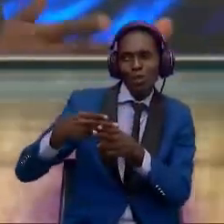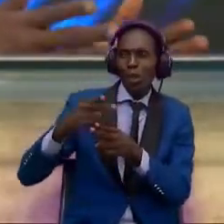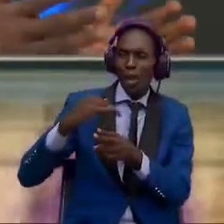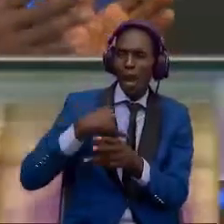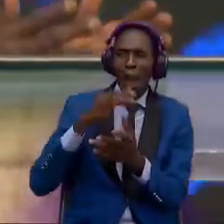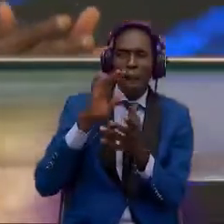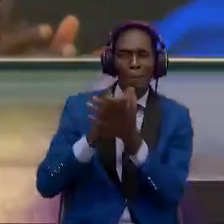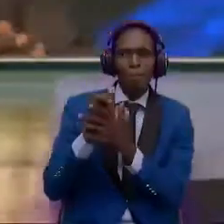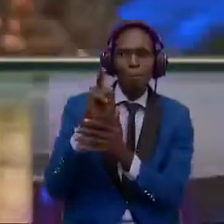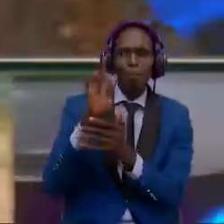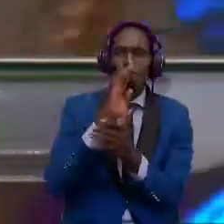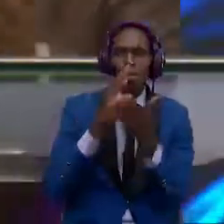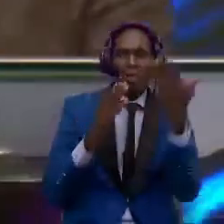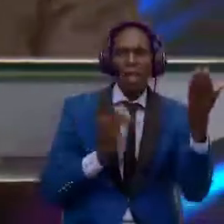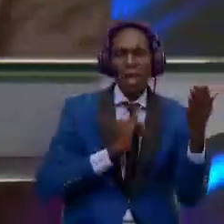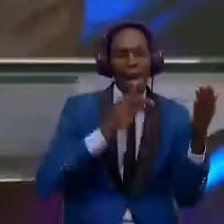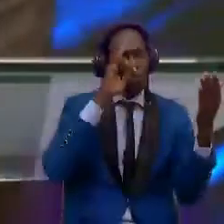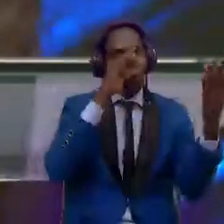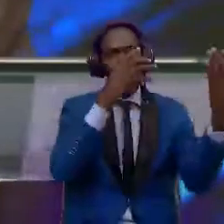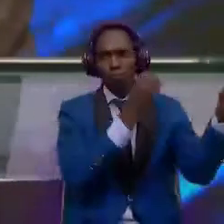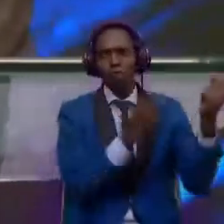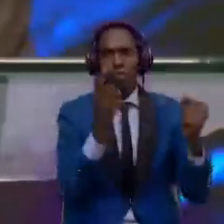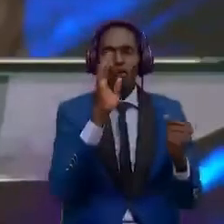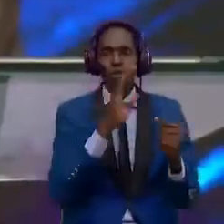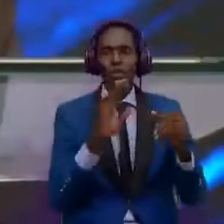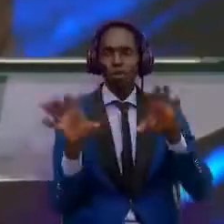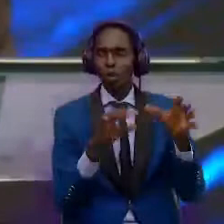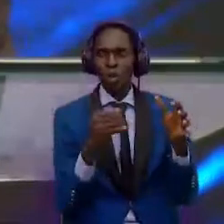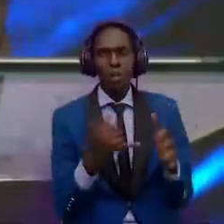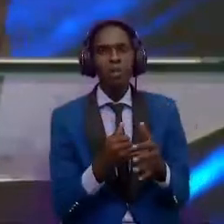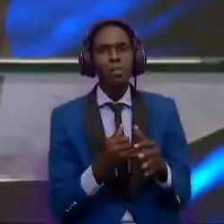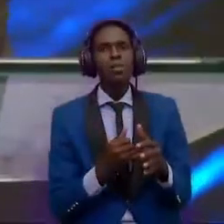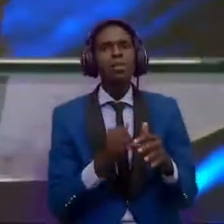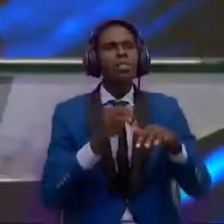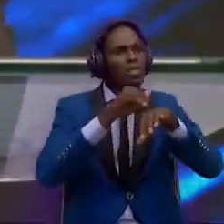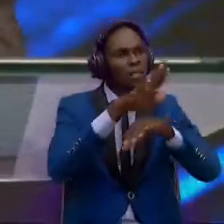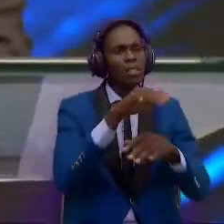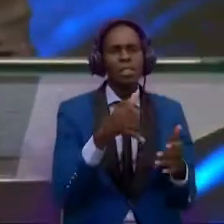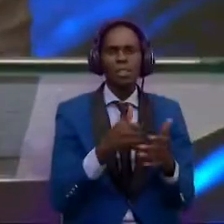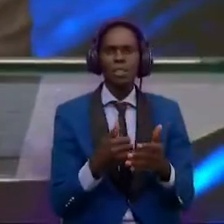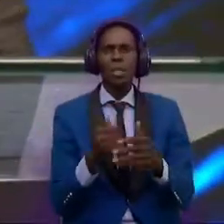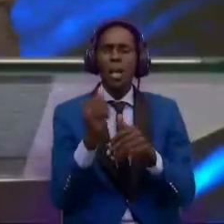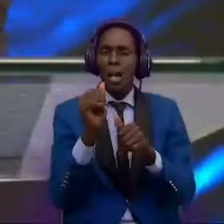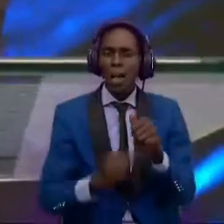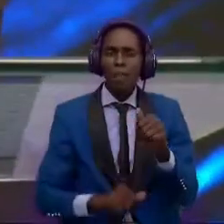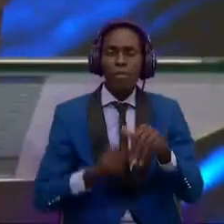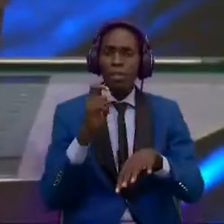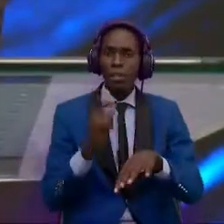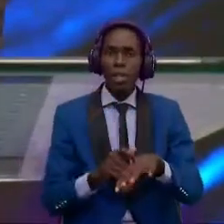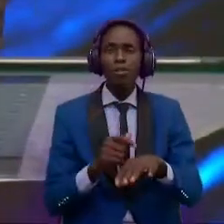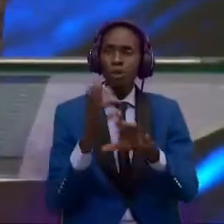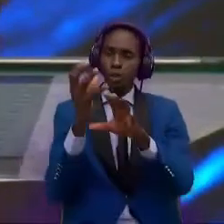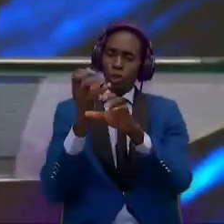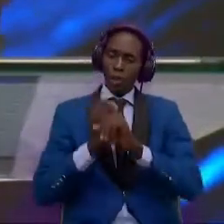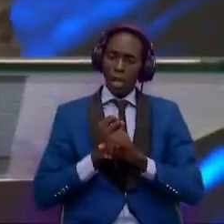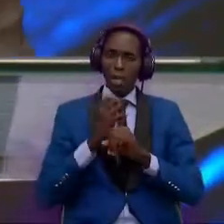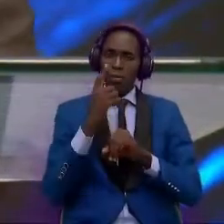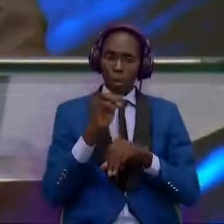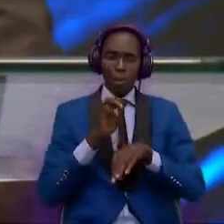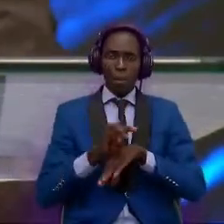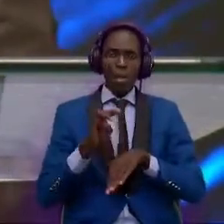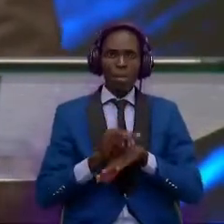message we hear, you can easily put the units on the YouTube every time. Immediately the messages are given.